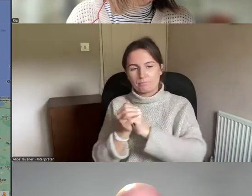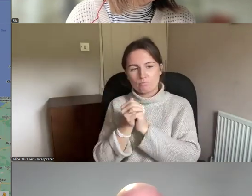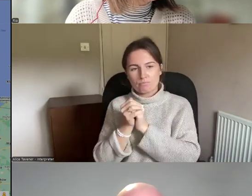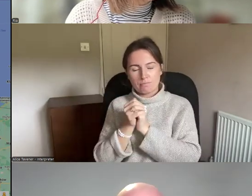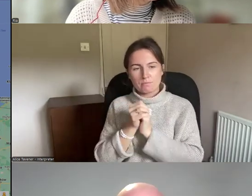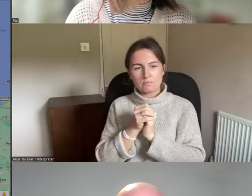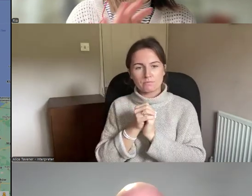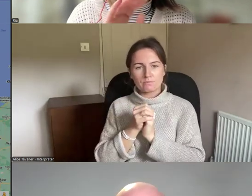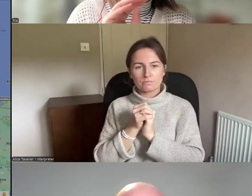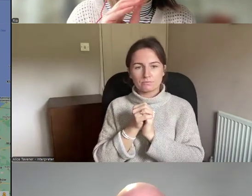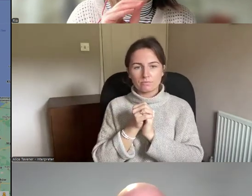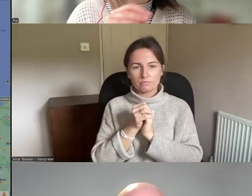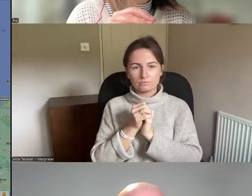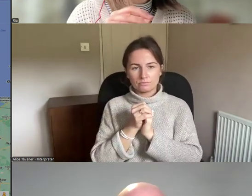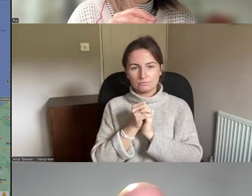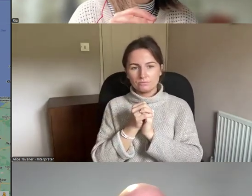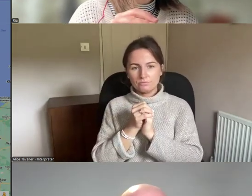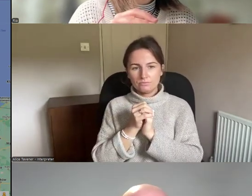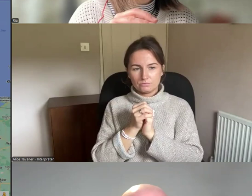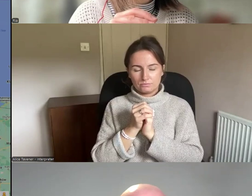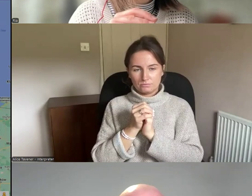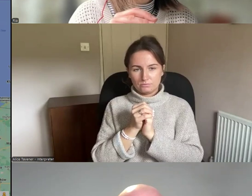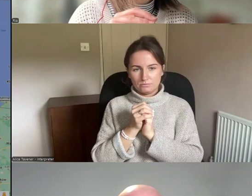here. Probably worth saying that the lowest,